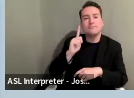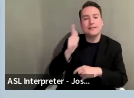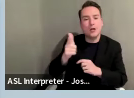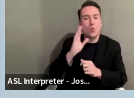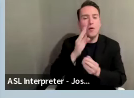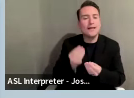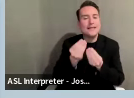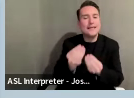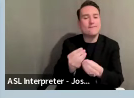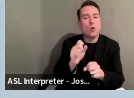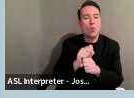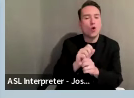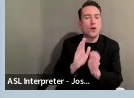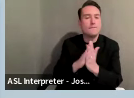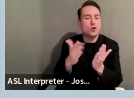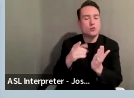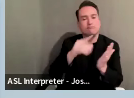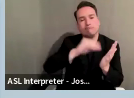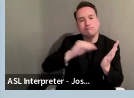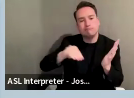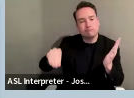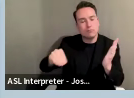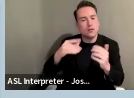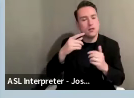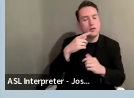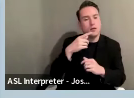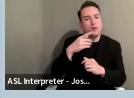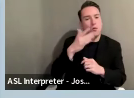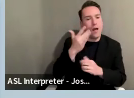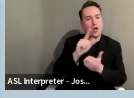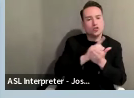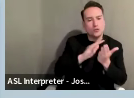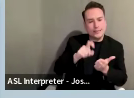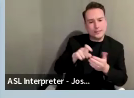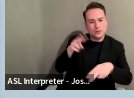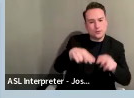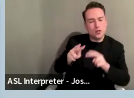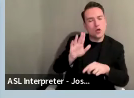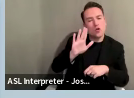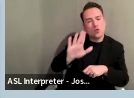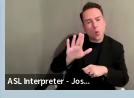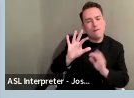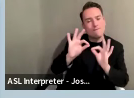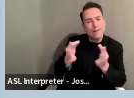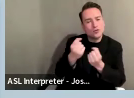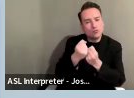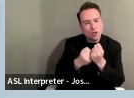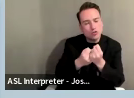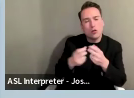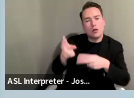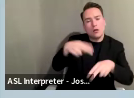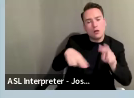of a workbook to complete to learn about your family structure, to obtain your choices about your